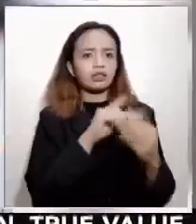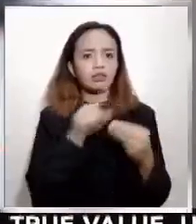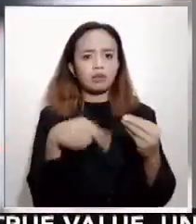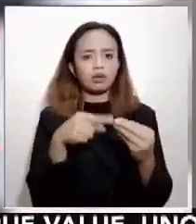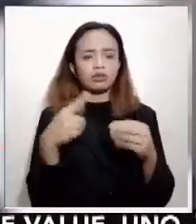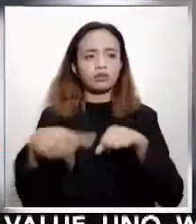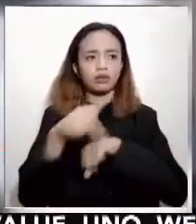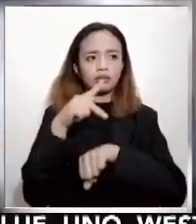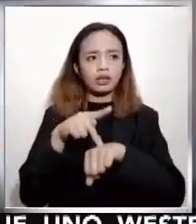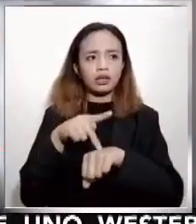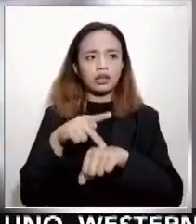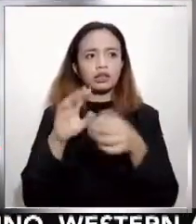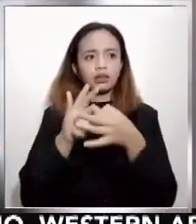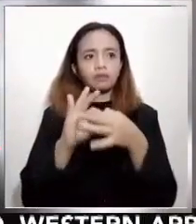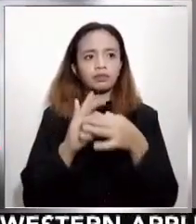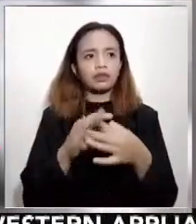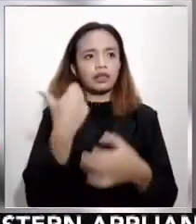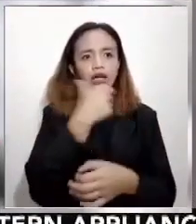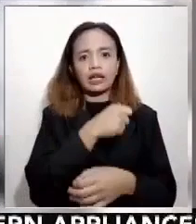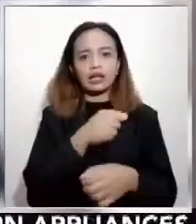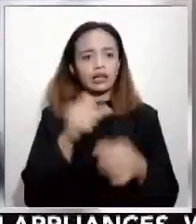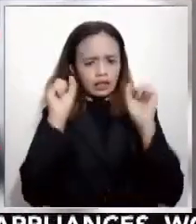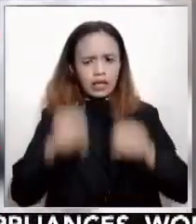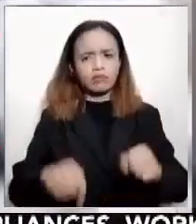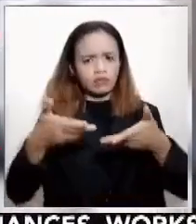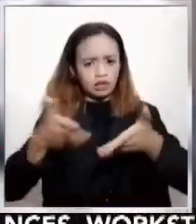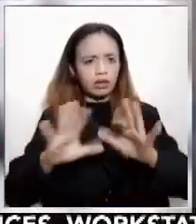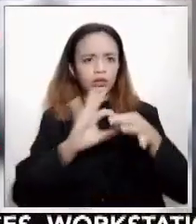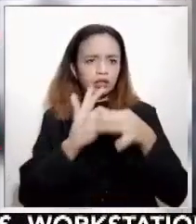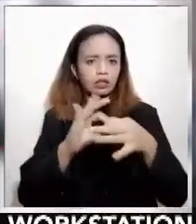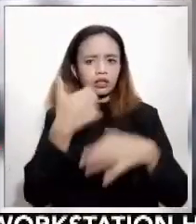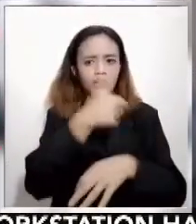relationship with any country in the world. Of